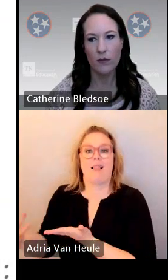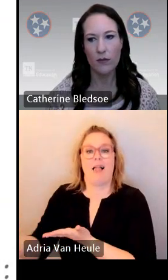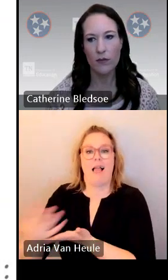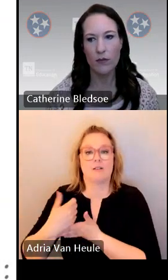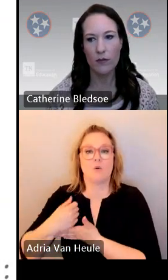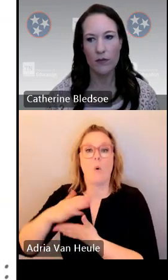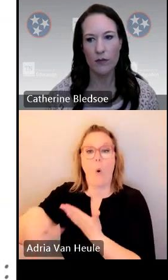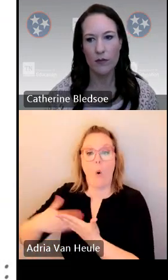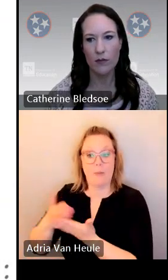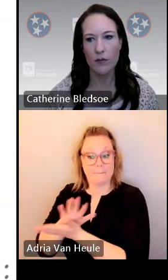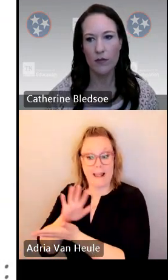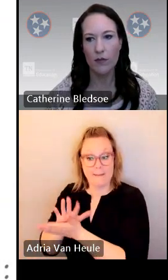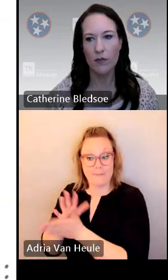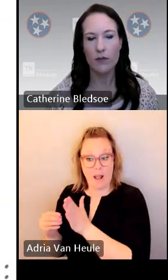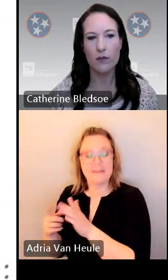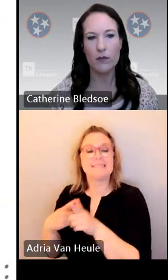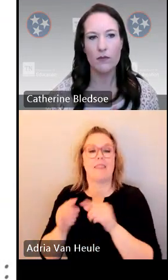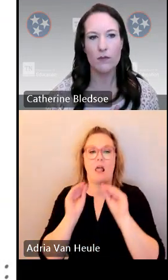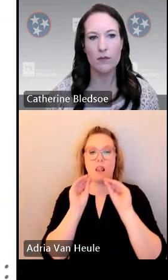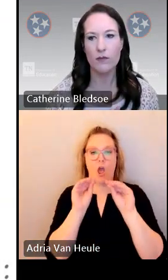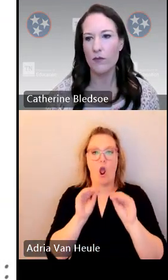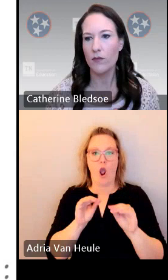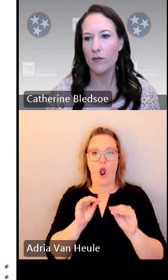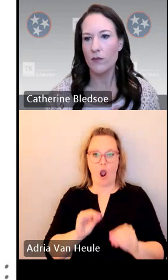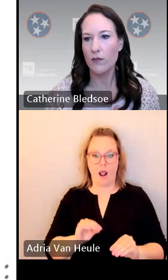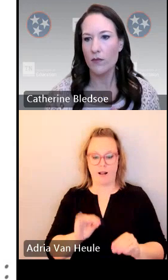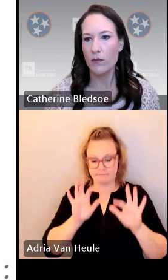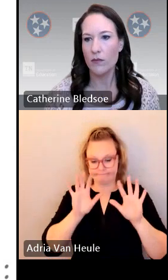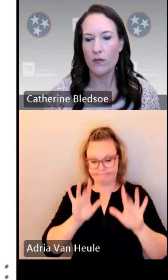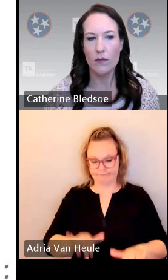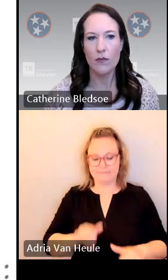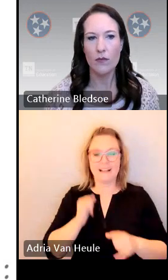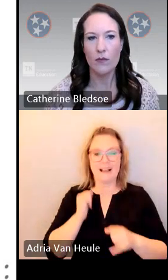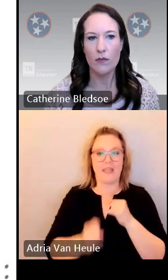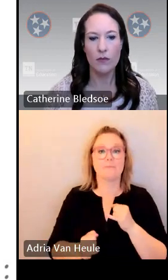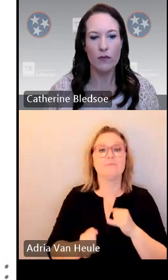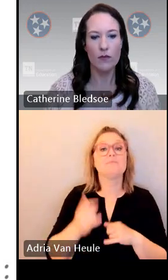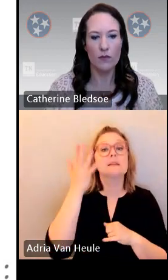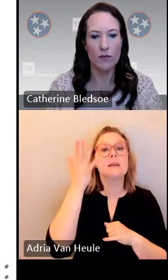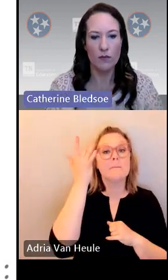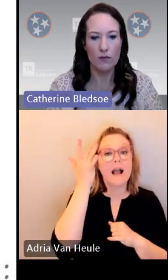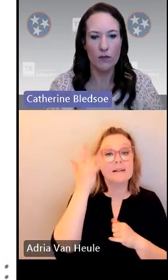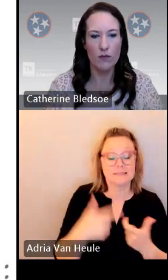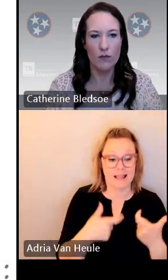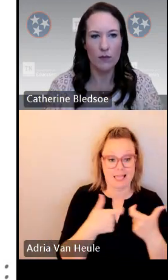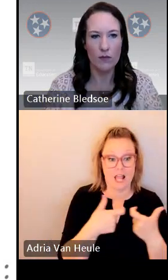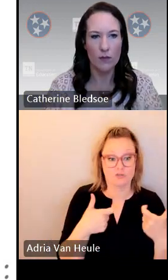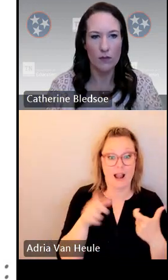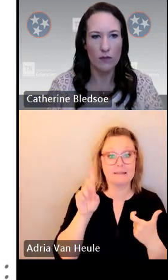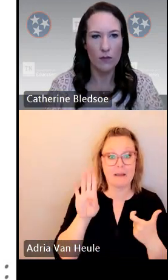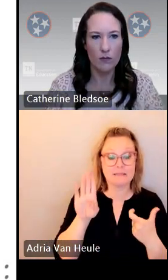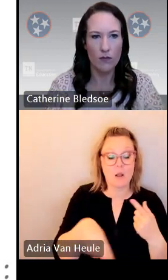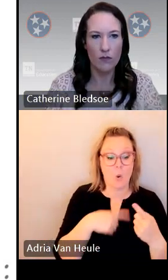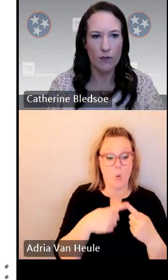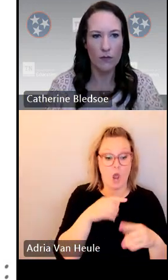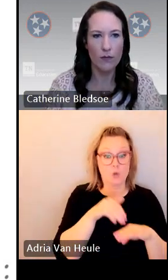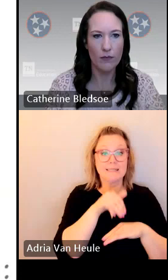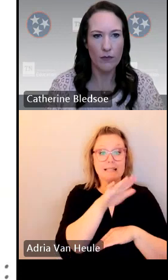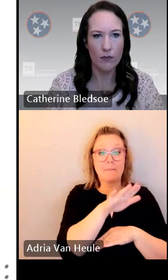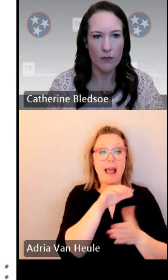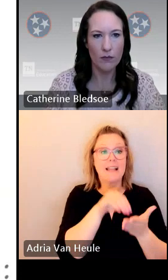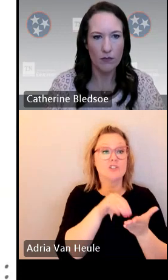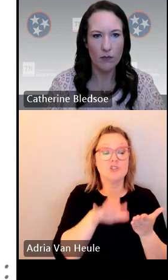them electronically at the end. The reason for this is that in the electronic database, once you submit a student survey, you